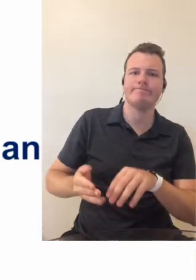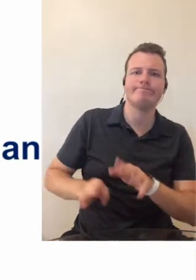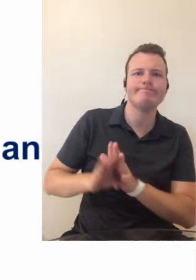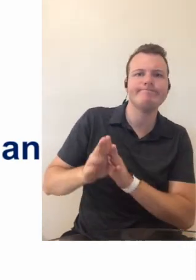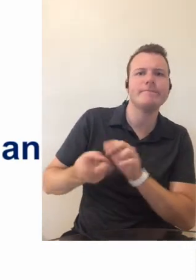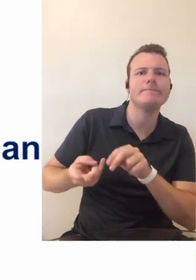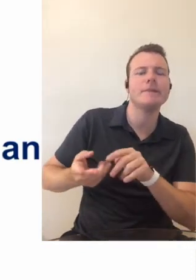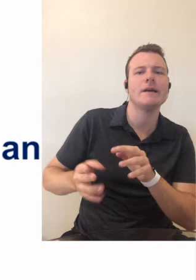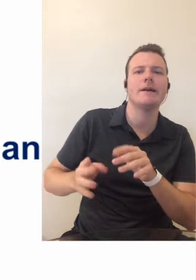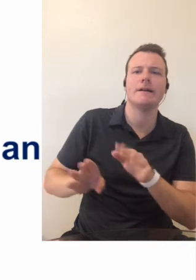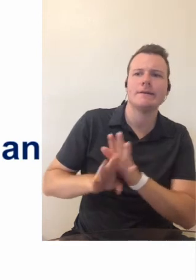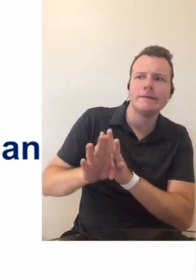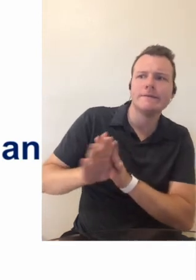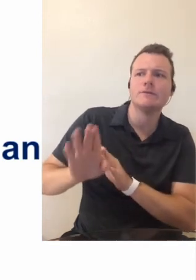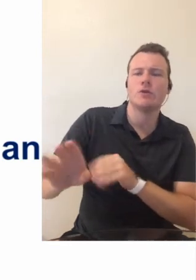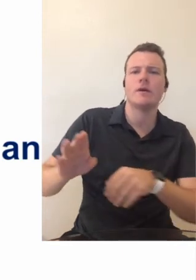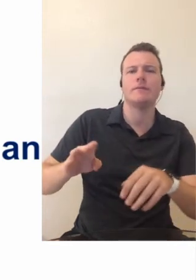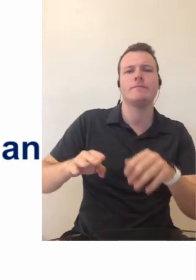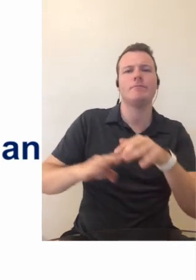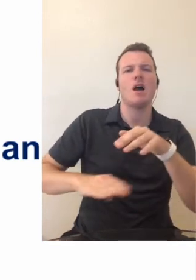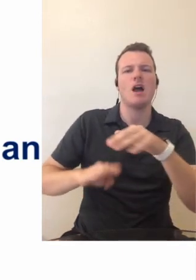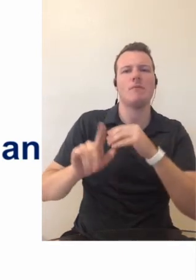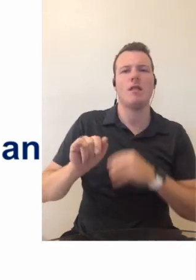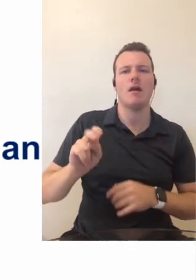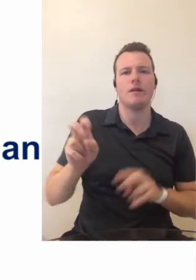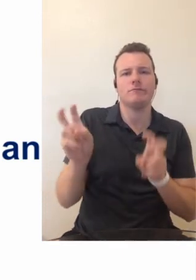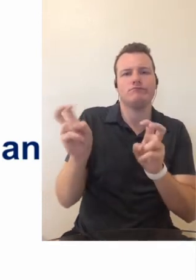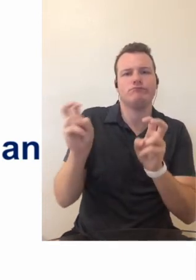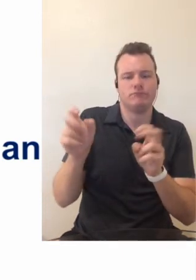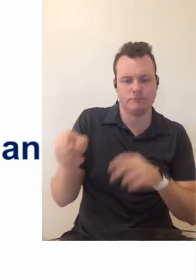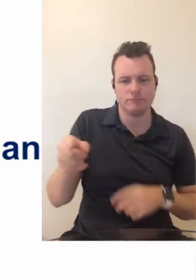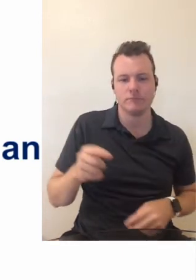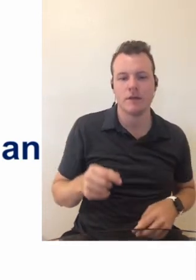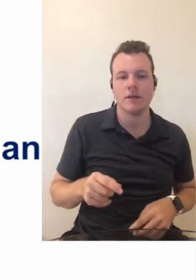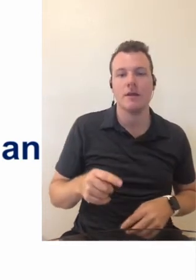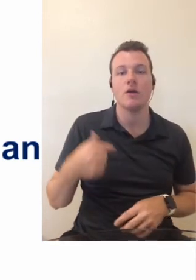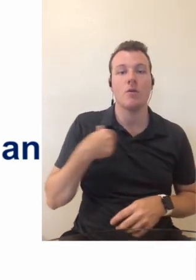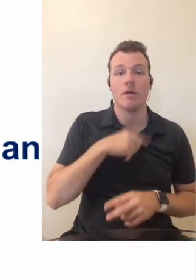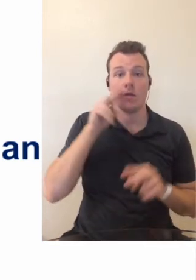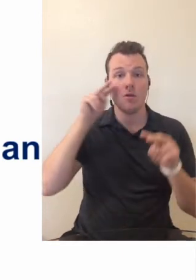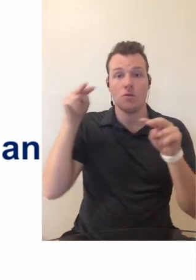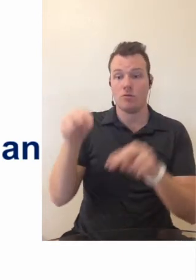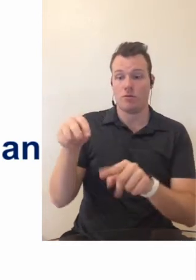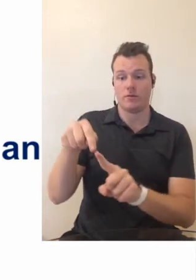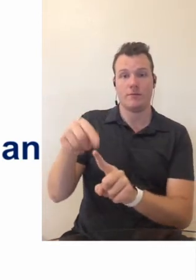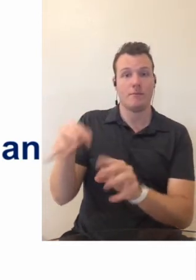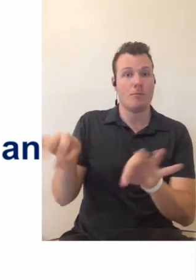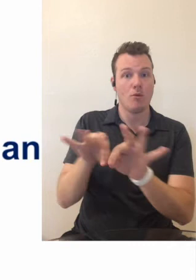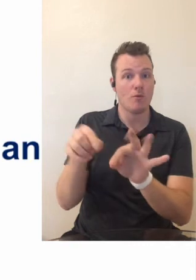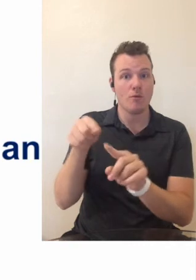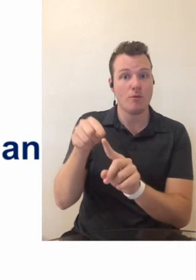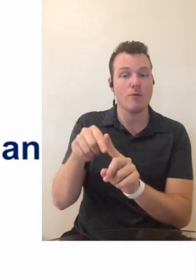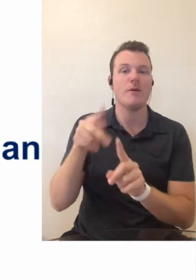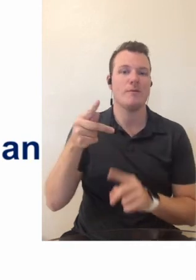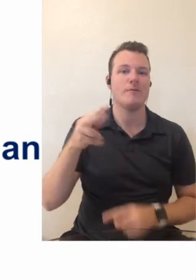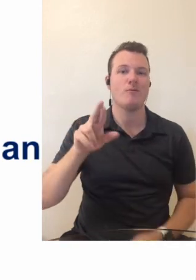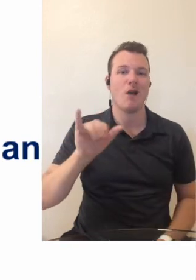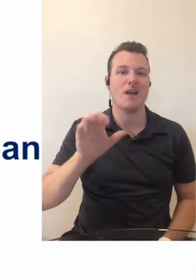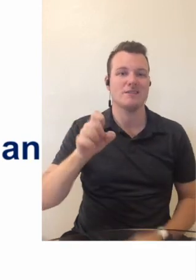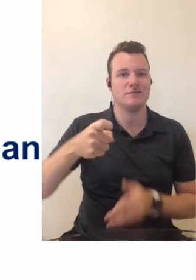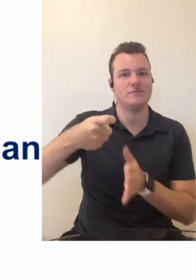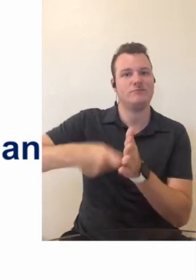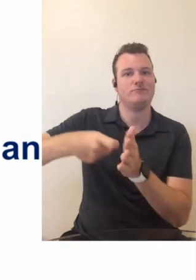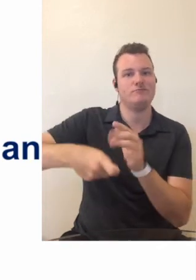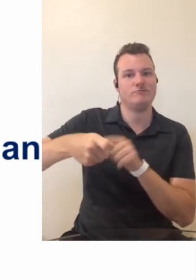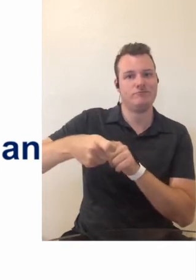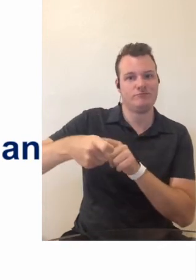bottom line, so to speak. And one of the key performance indicators that we look at is price. And so